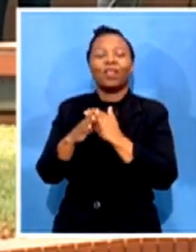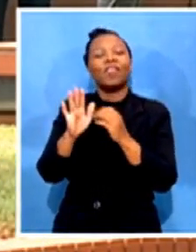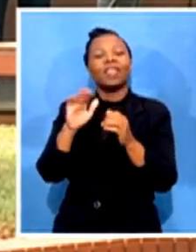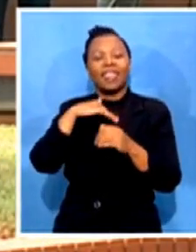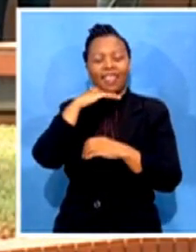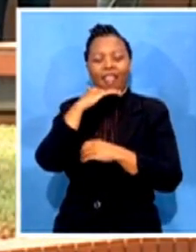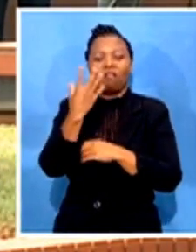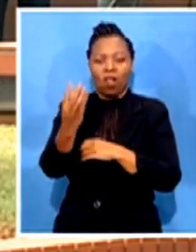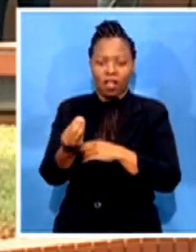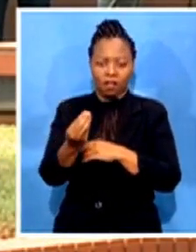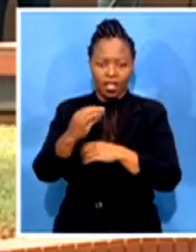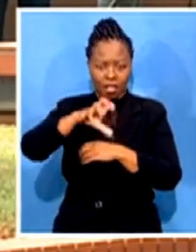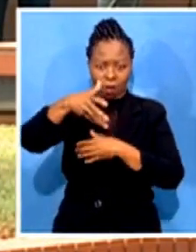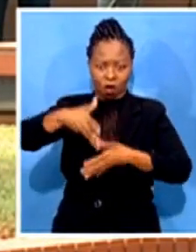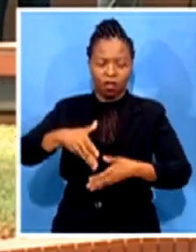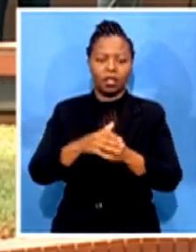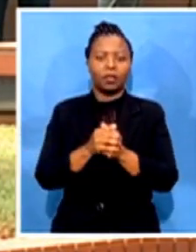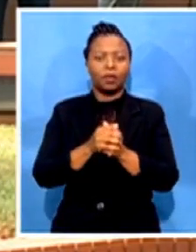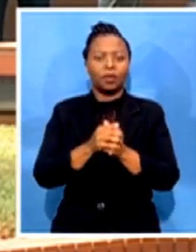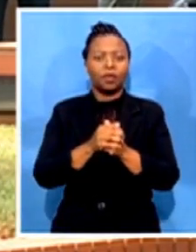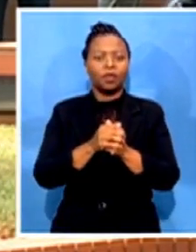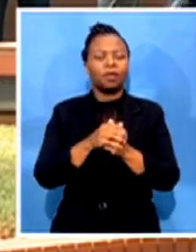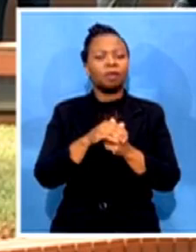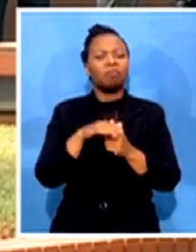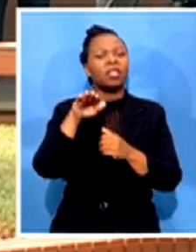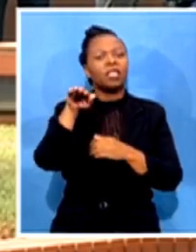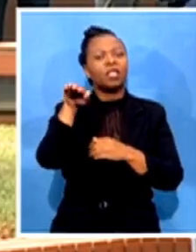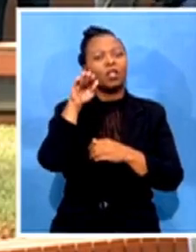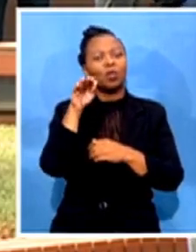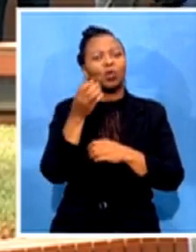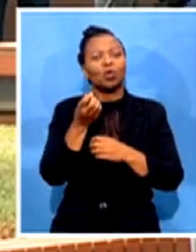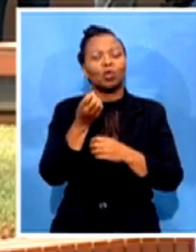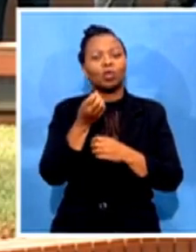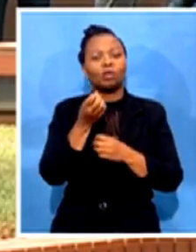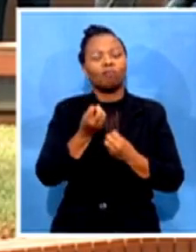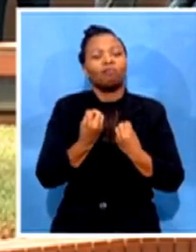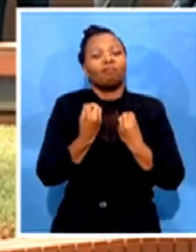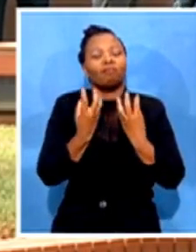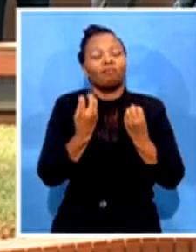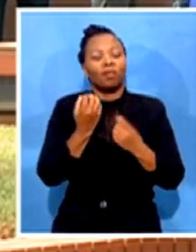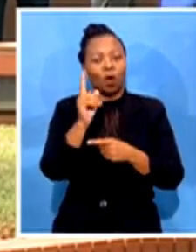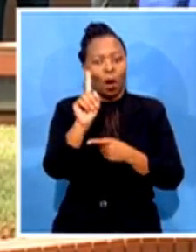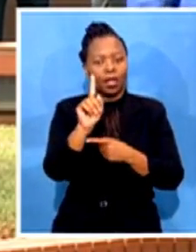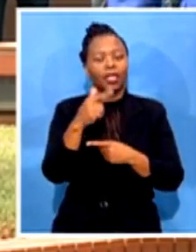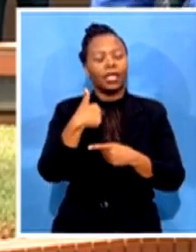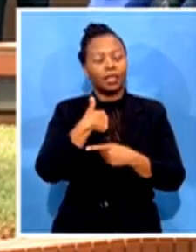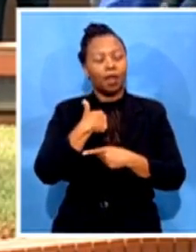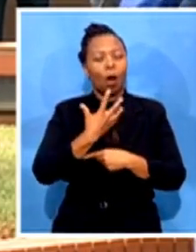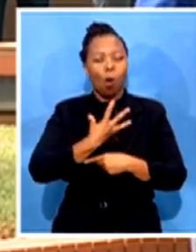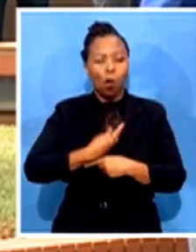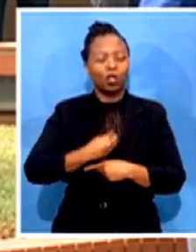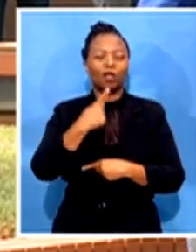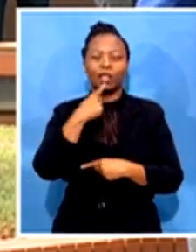NgeZulu singasho ukuthi njengo KwaZulu-Natal siyafisa ukubonga ubuholi buka